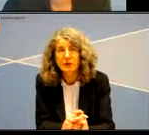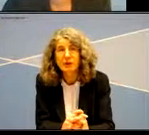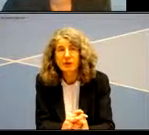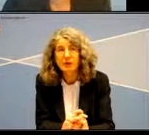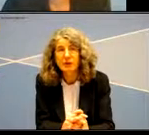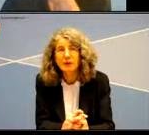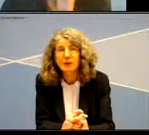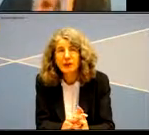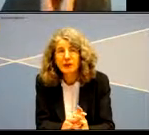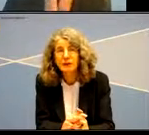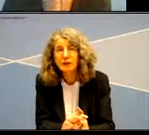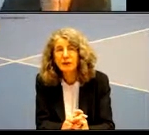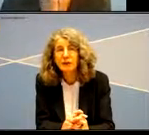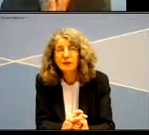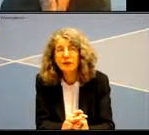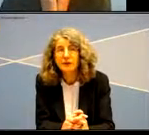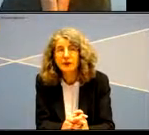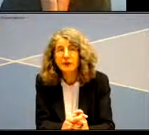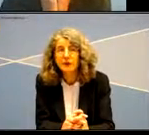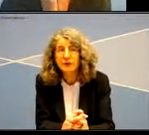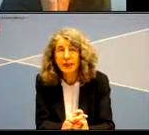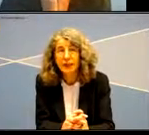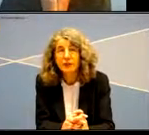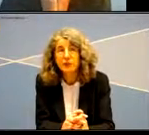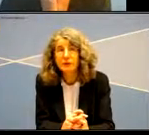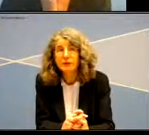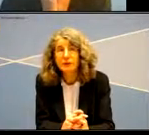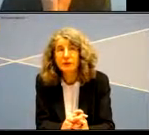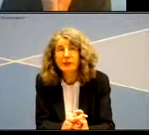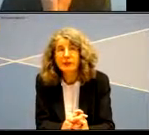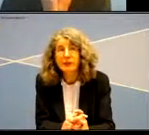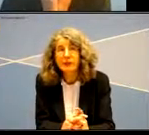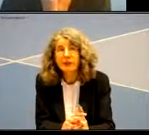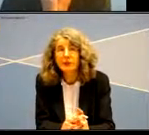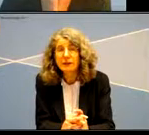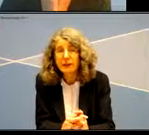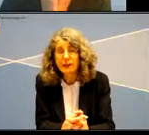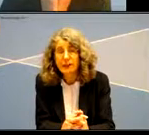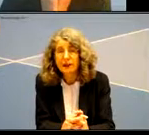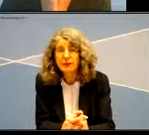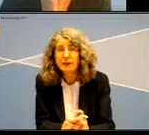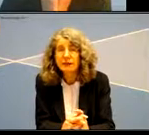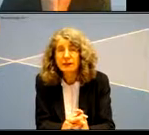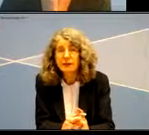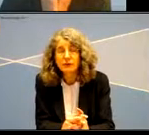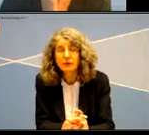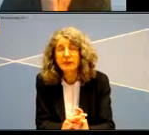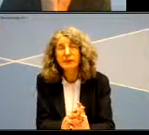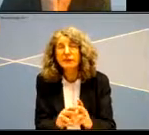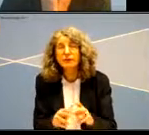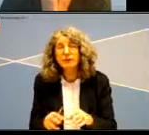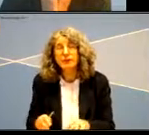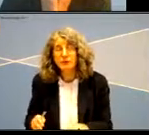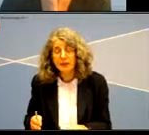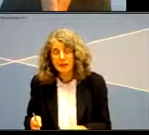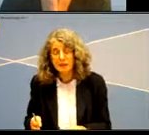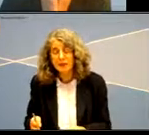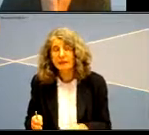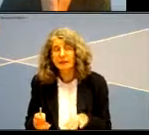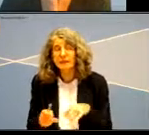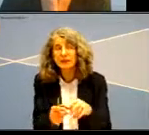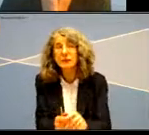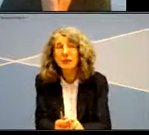because we see vulnerable consumers, and we see energy poverty right now, and therefore we need to